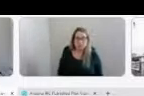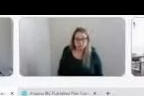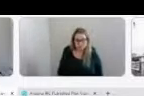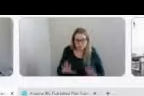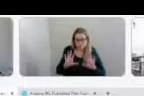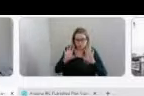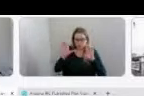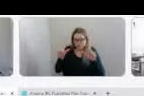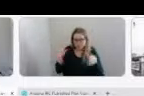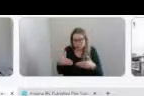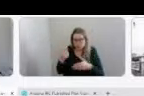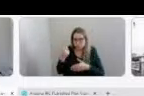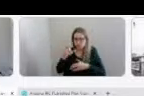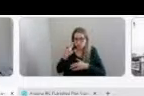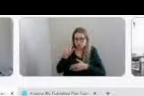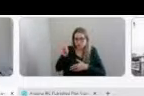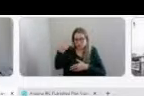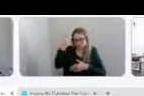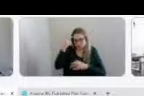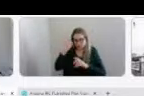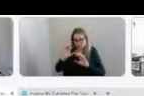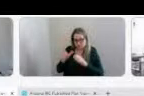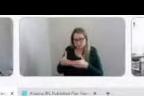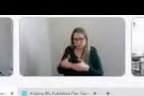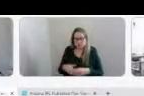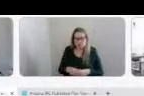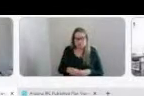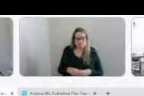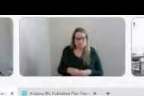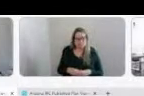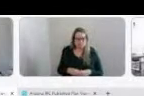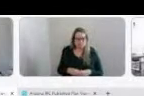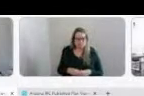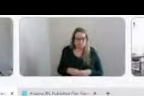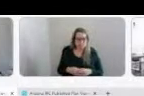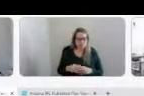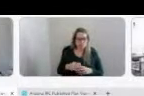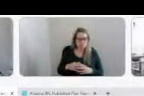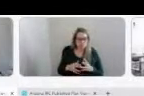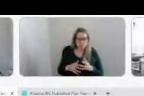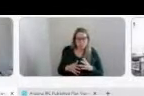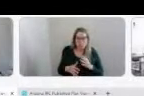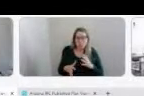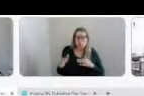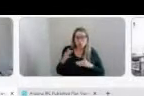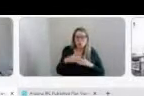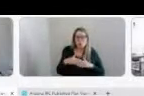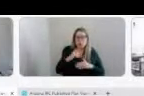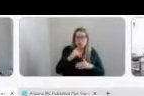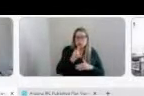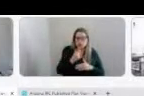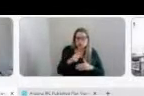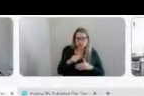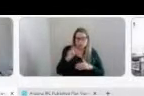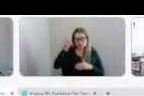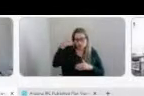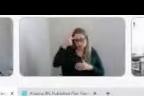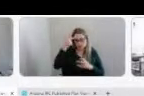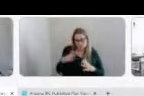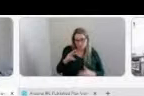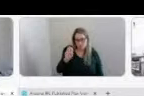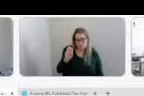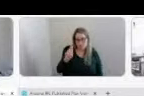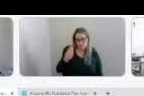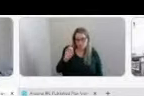party consequently we have been represented by some of the most extreme politicians in the entire state mark fincham and vince